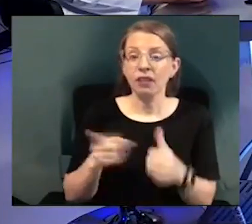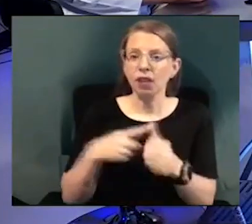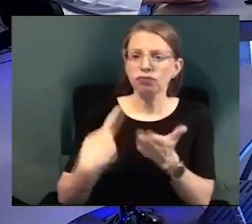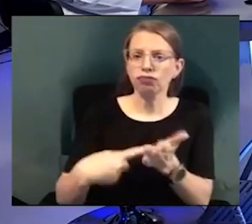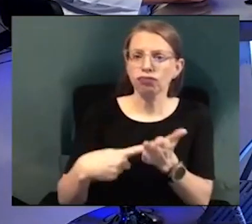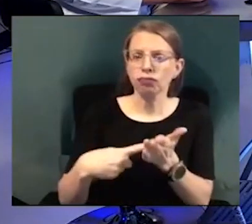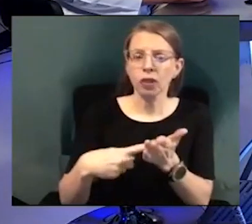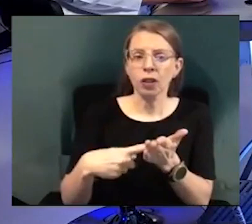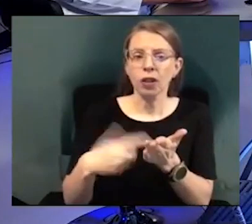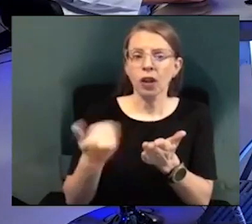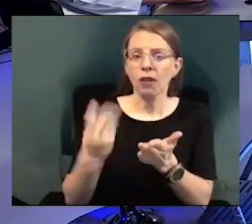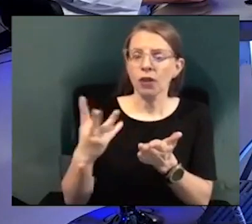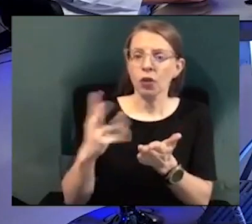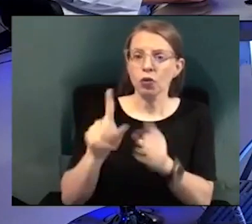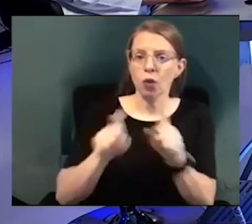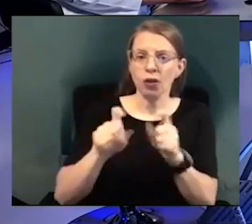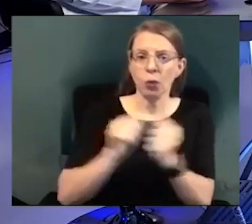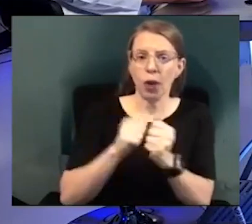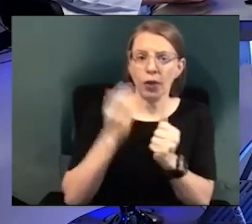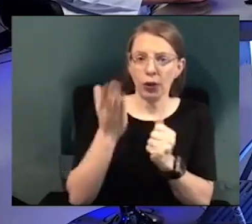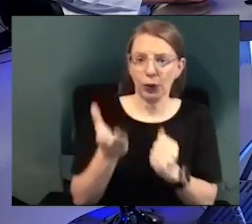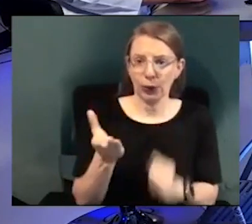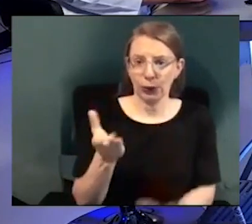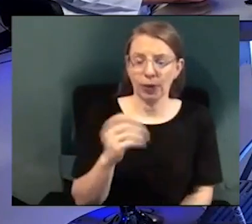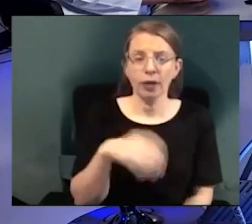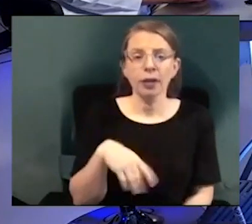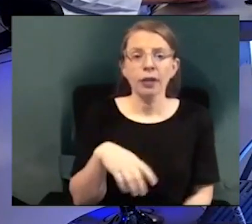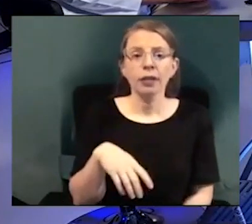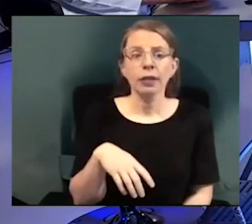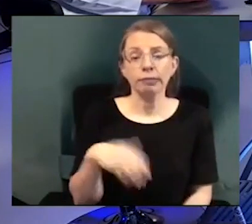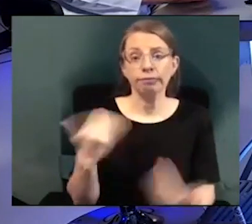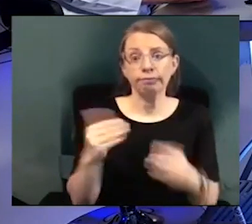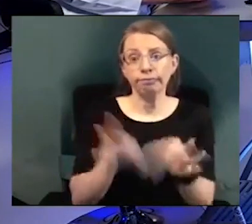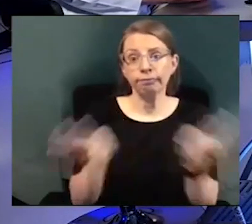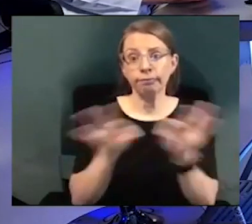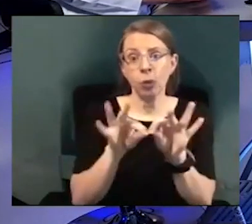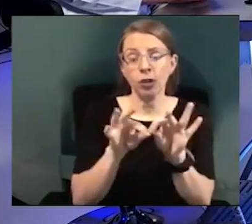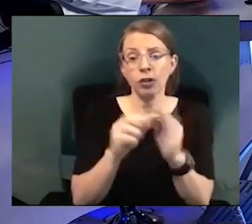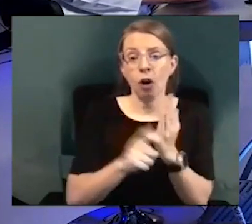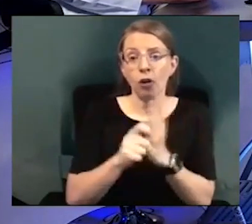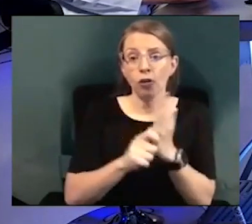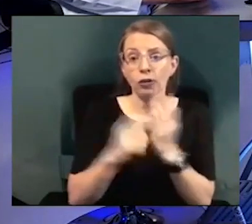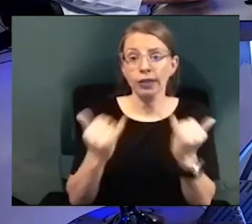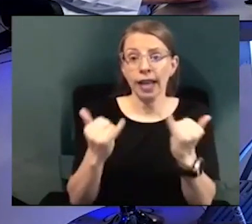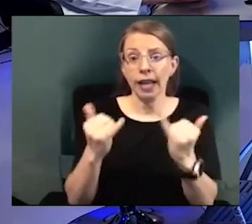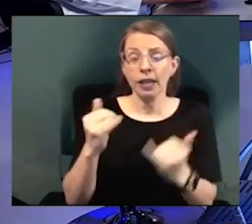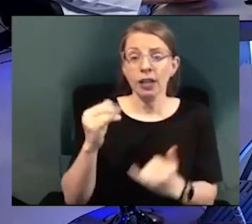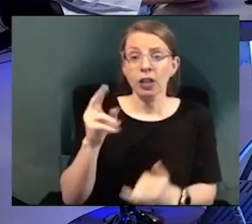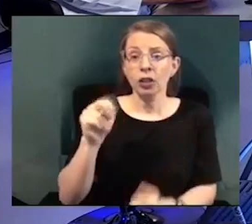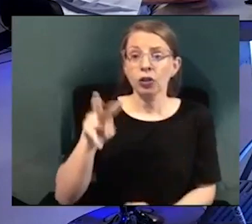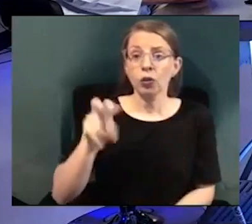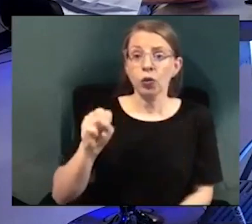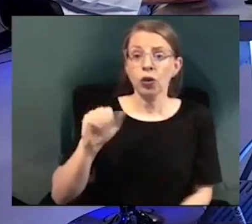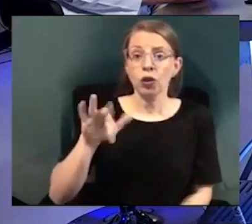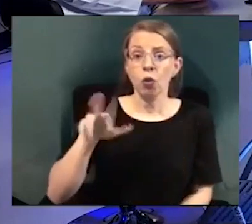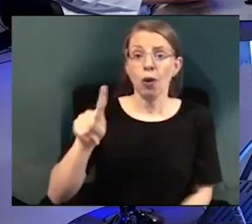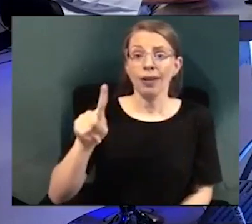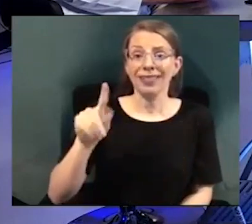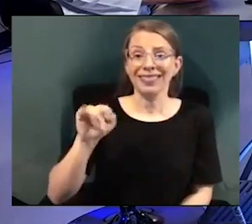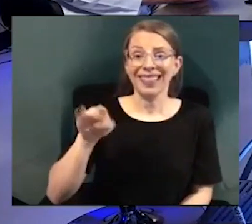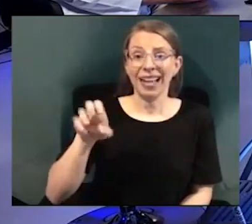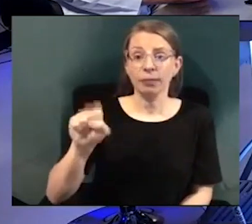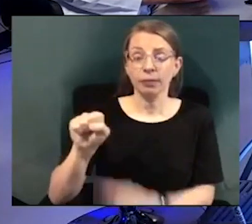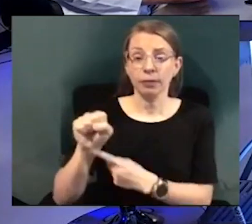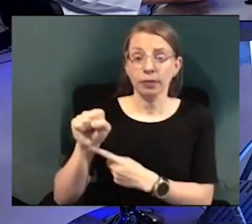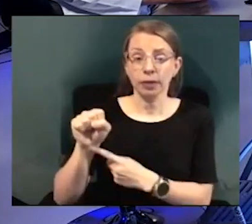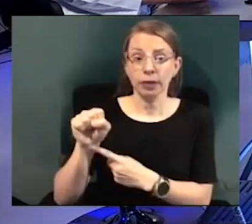with you. Big article in the New York Times today demonstrating the relative proportion of people who are now